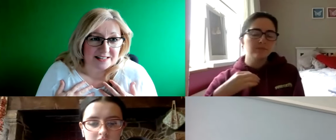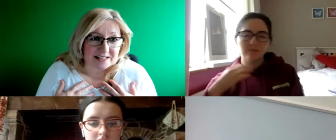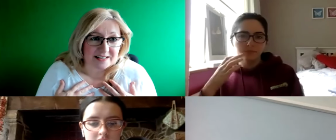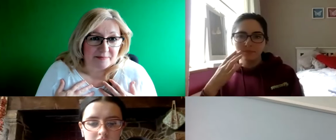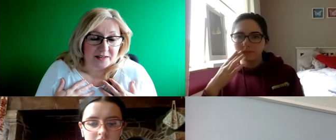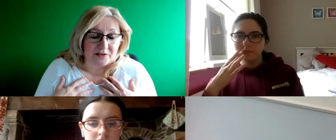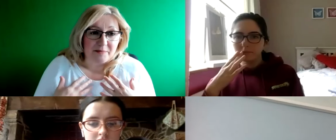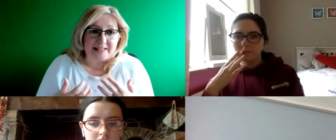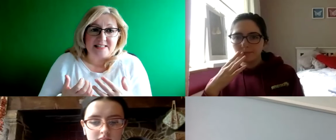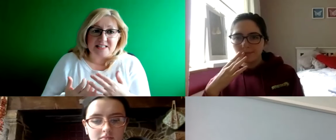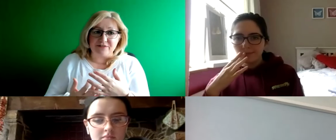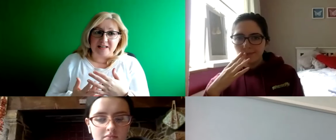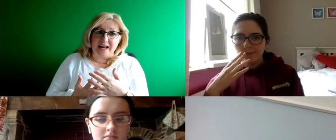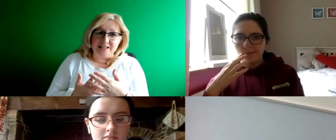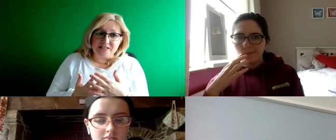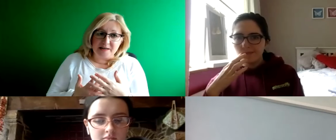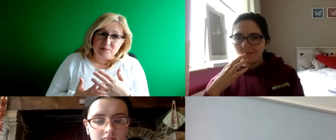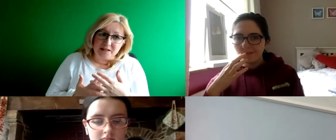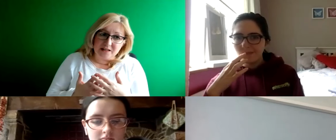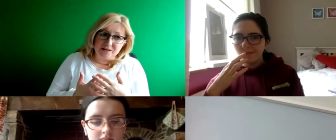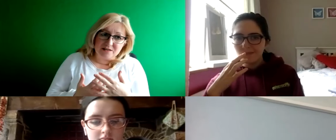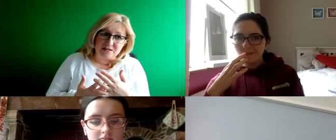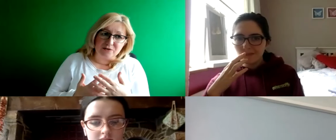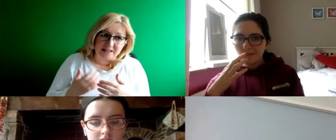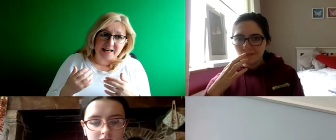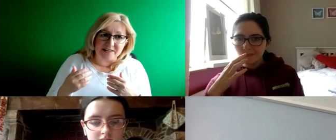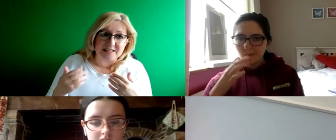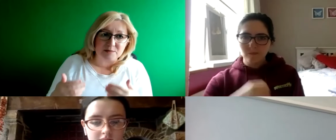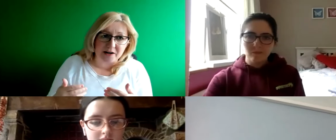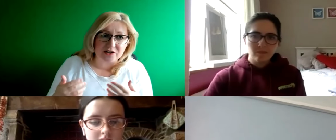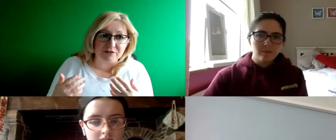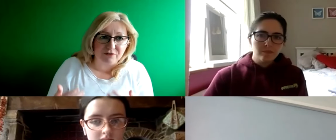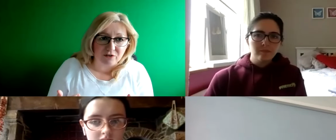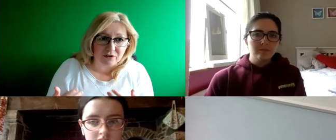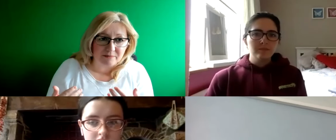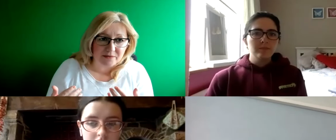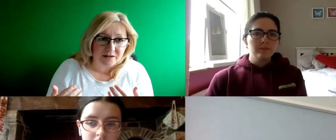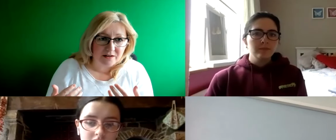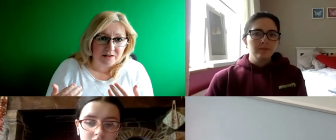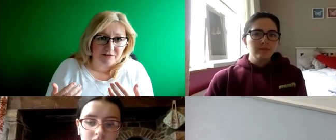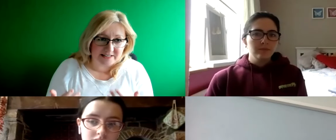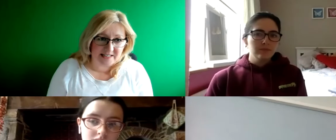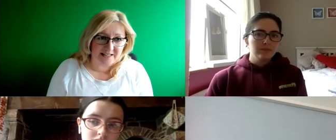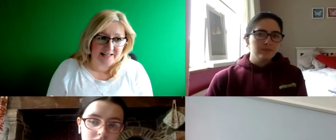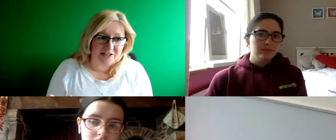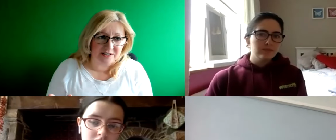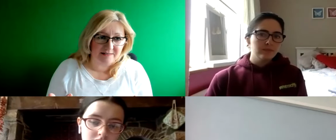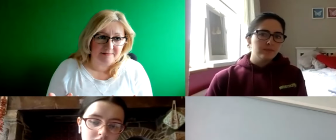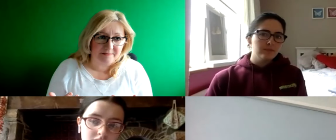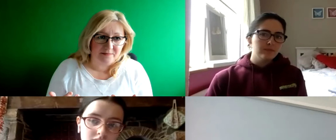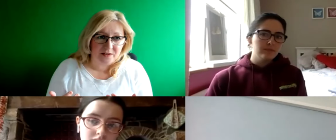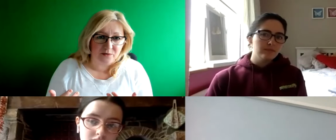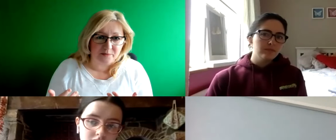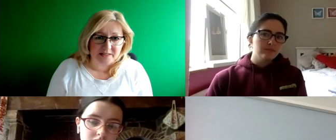that you see, you know, you might see different hand shapes being used. So the expression, the form of